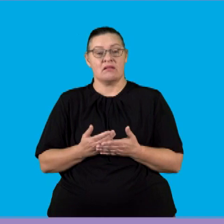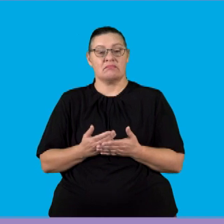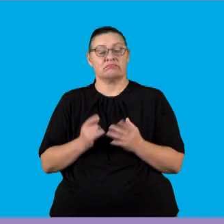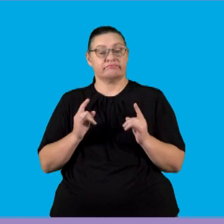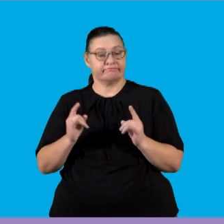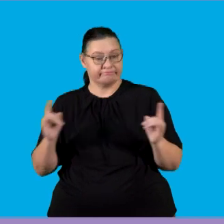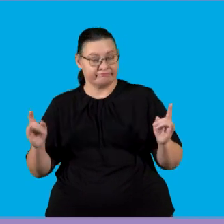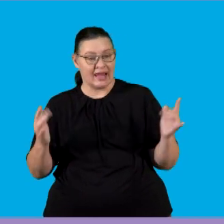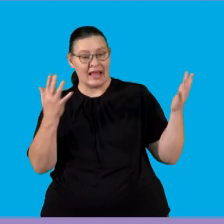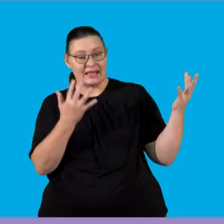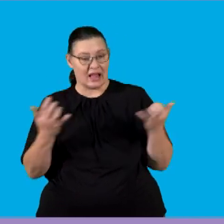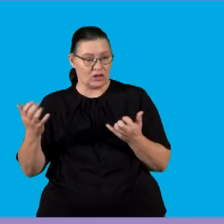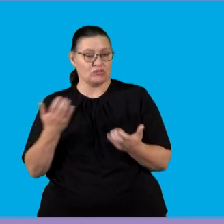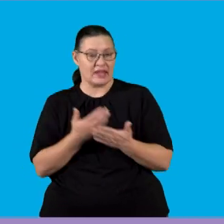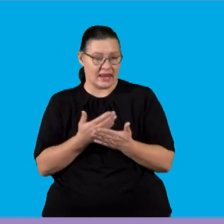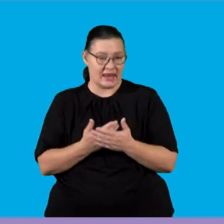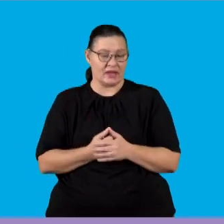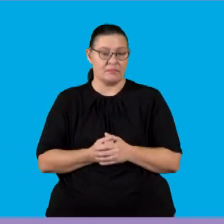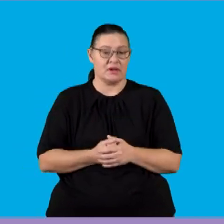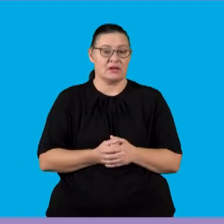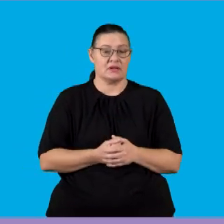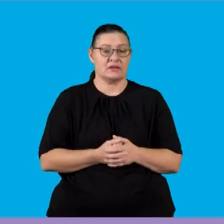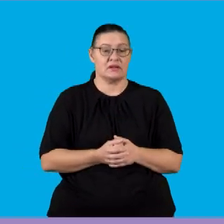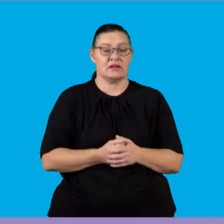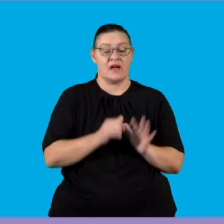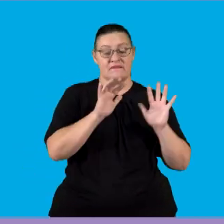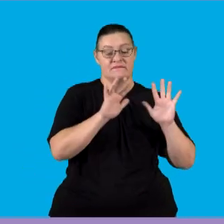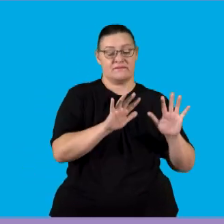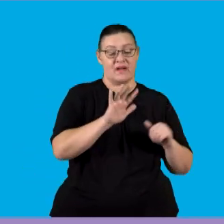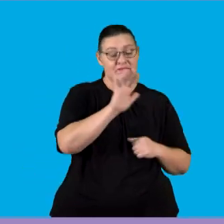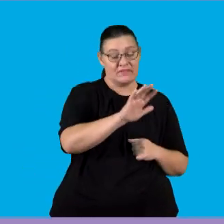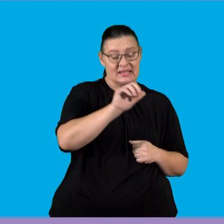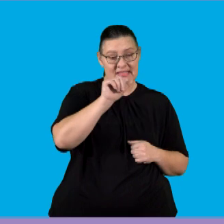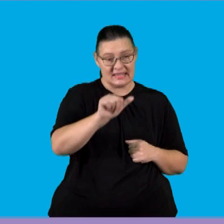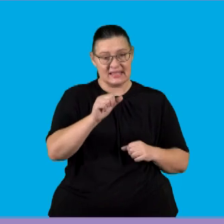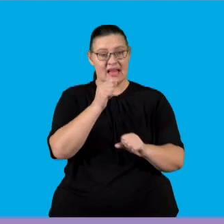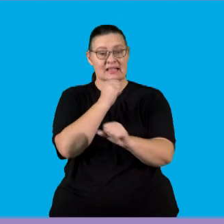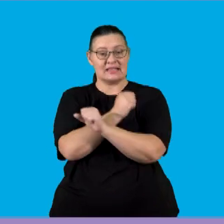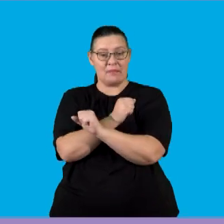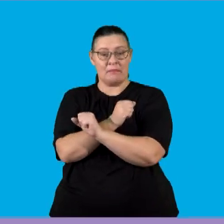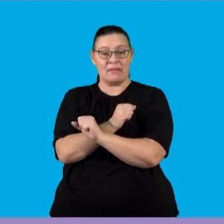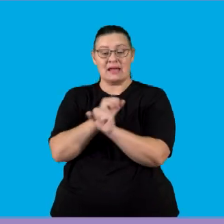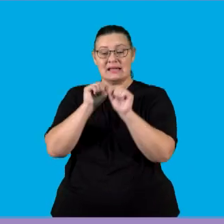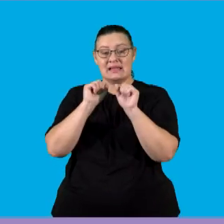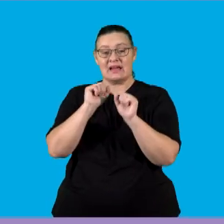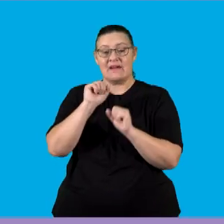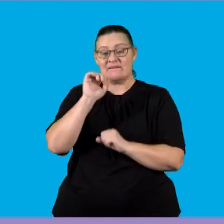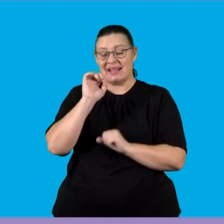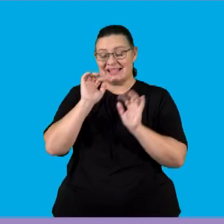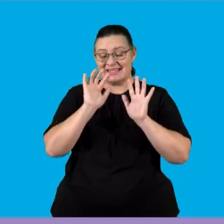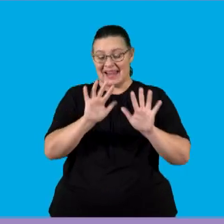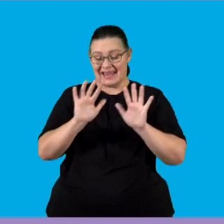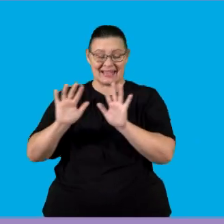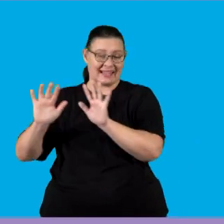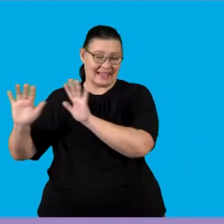this calculation. So that is going to be now that 56 multiplied by 5